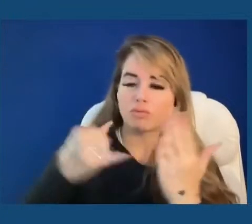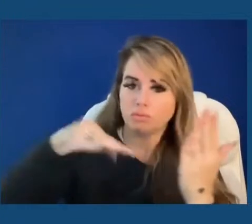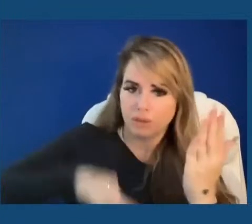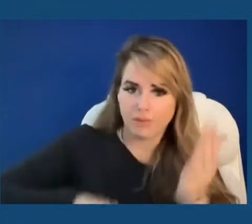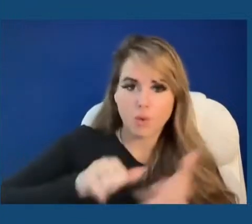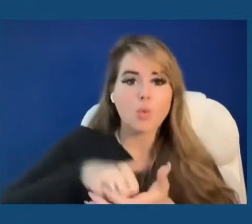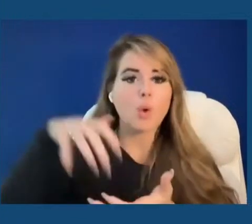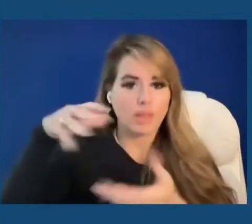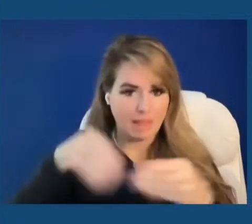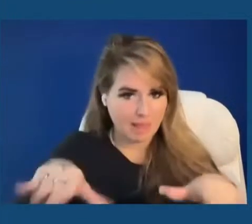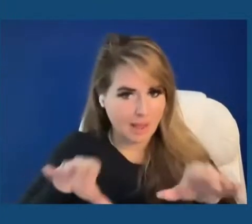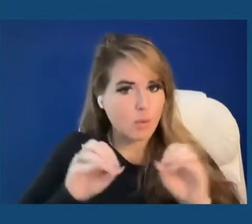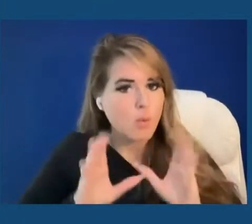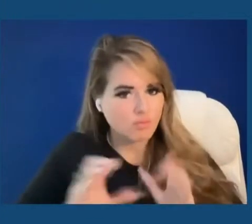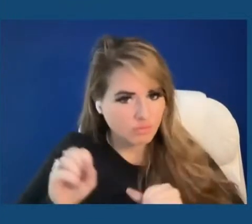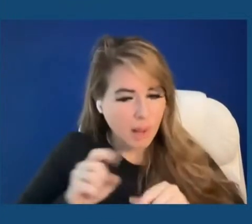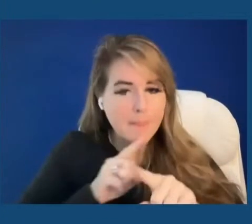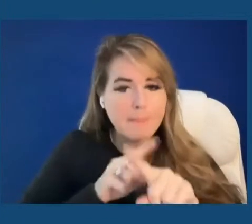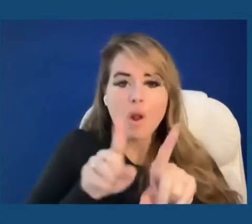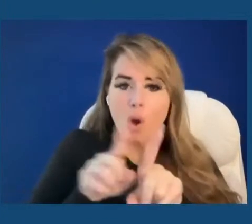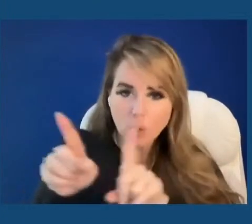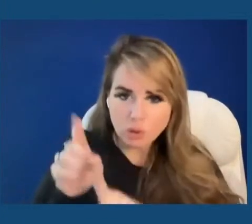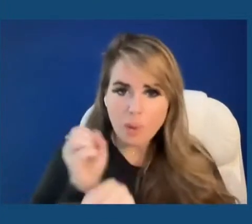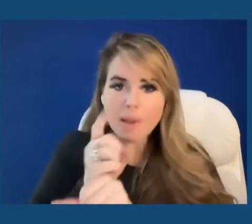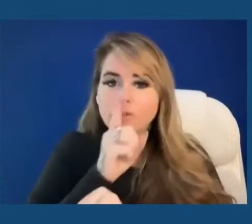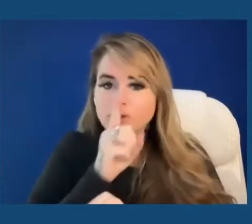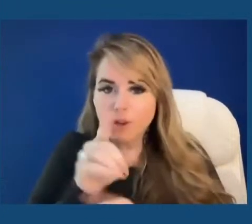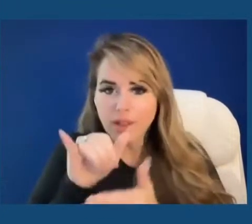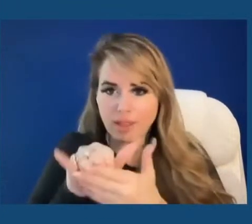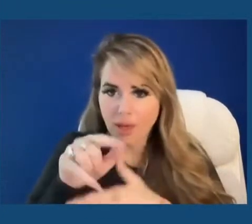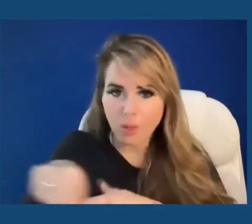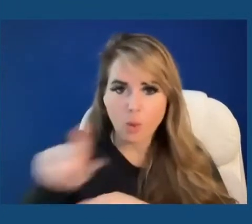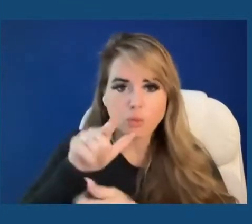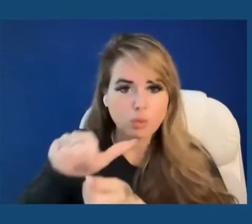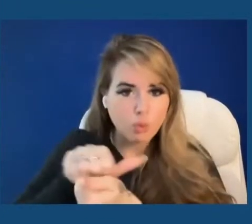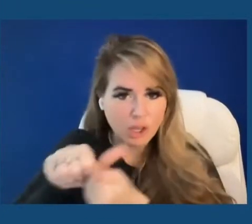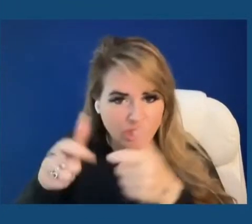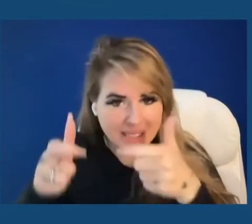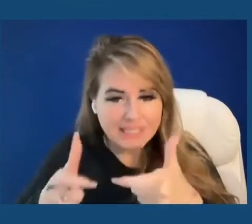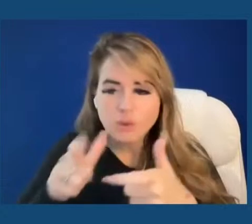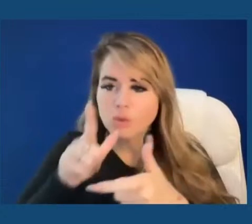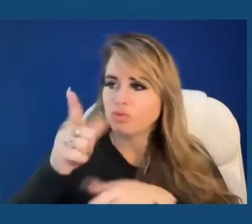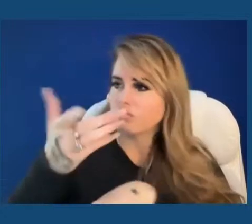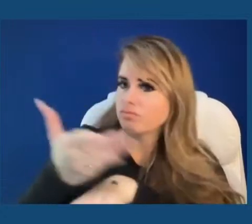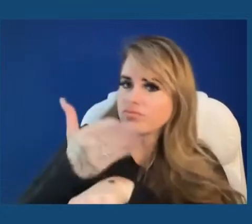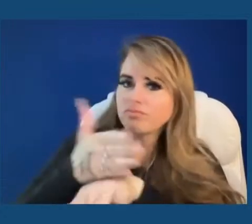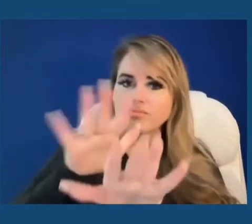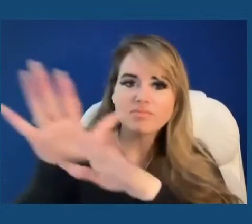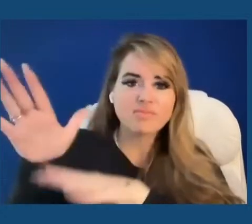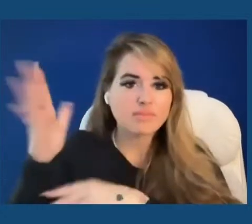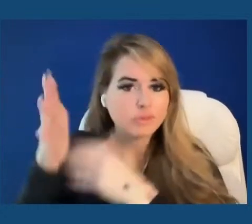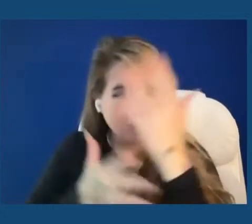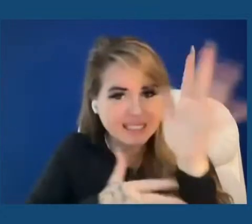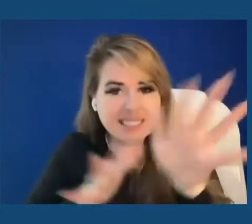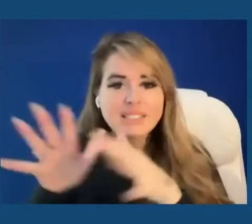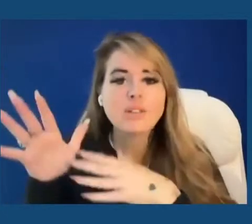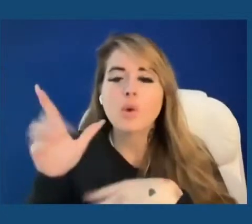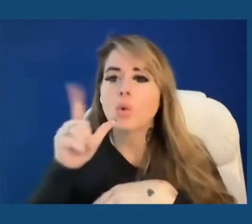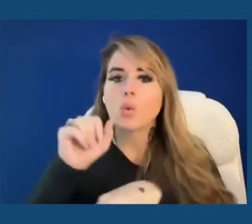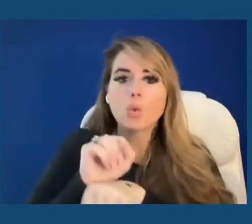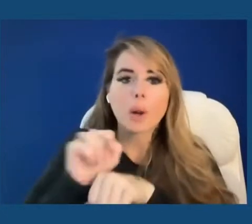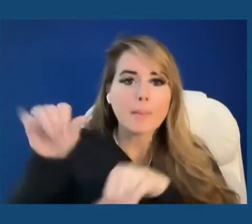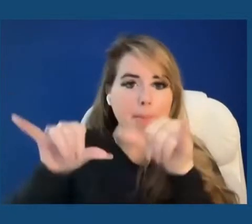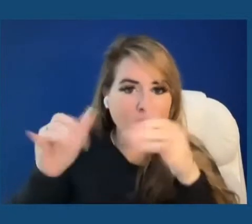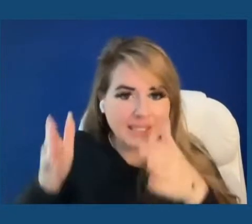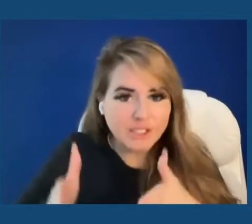landowners along the coastline. They ensure that the dishwashers, landscapers, servers, and bartenders can continue to go to work every